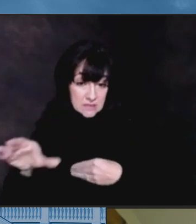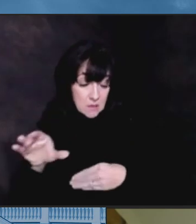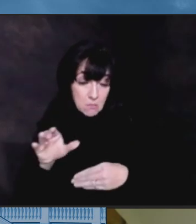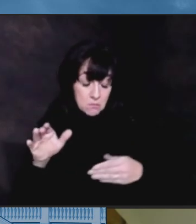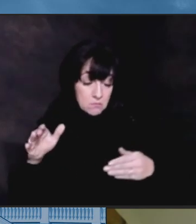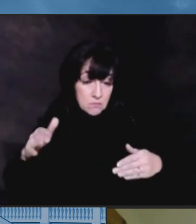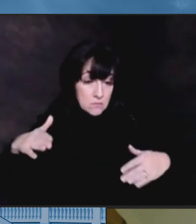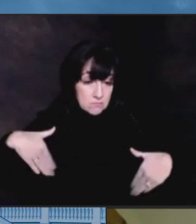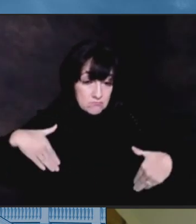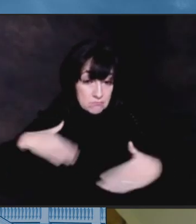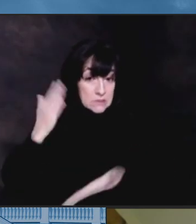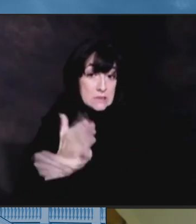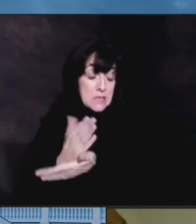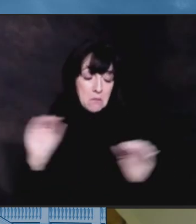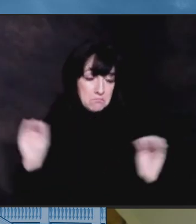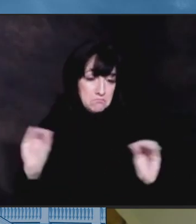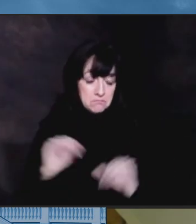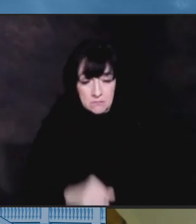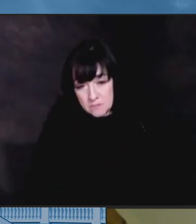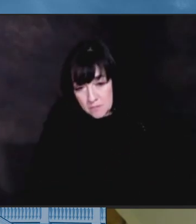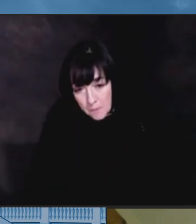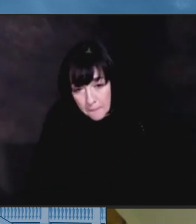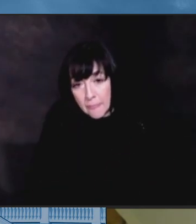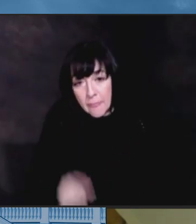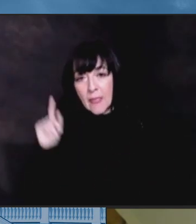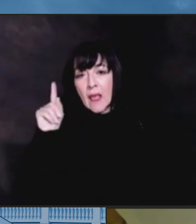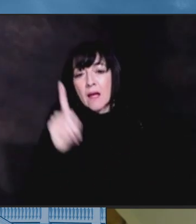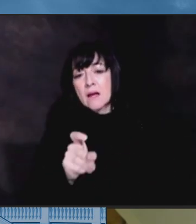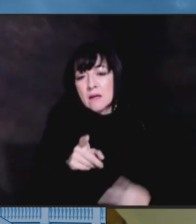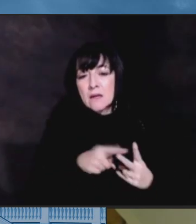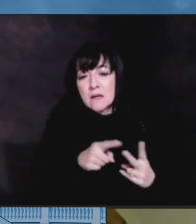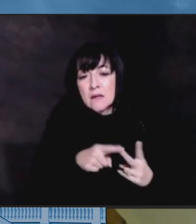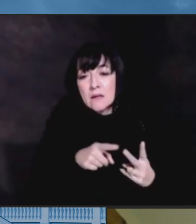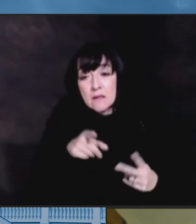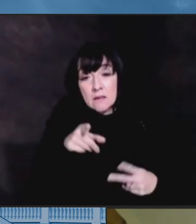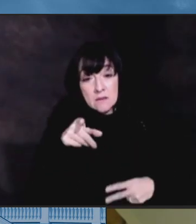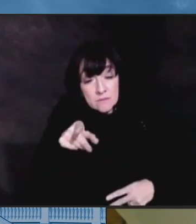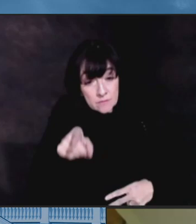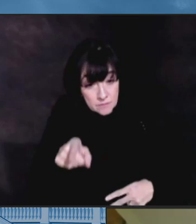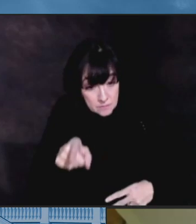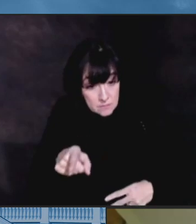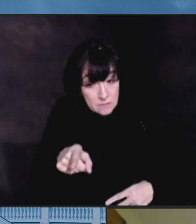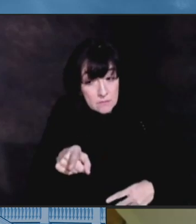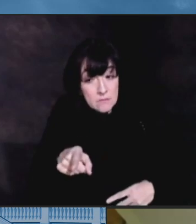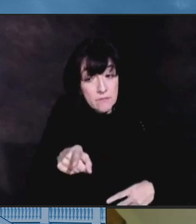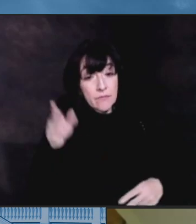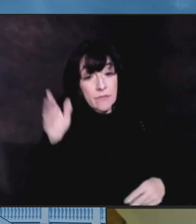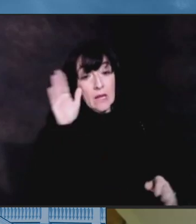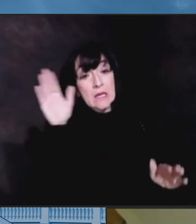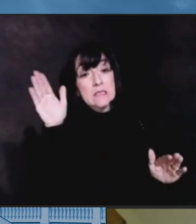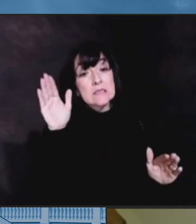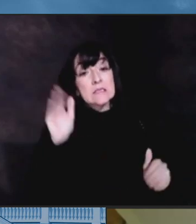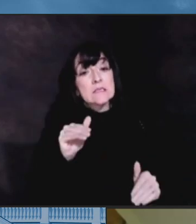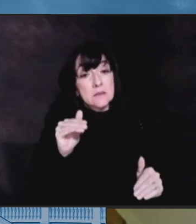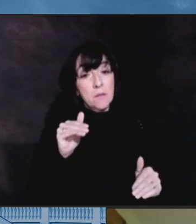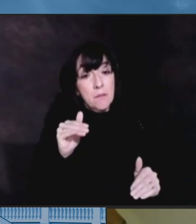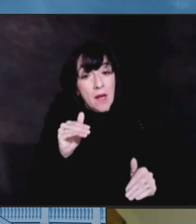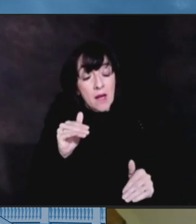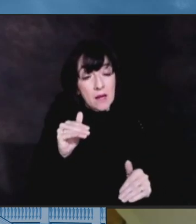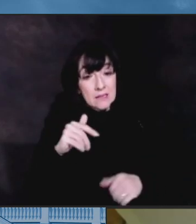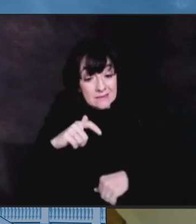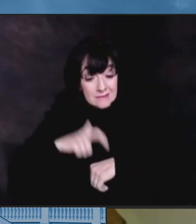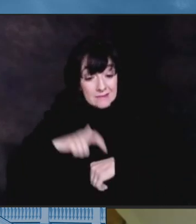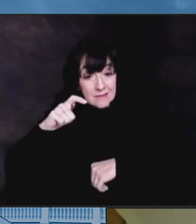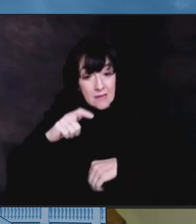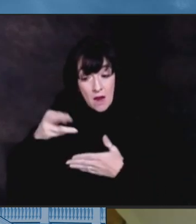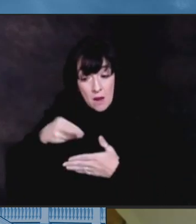Gotcha. And are you anticipating kind of a rise in turnaround time with the holidays, not only because of the increased demand, but do any of